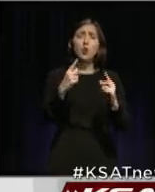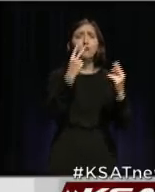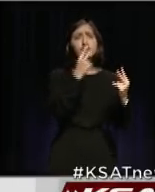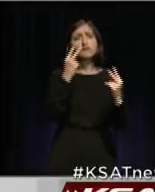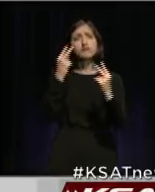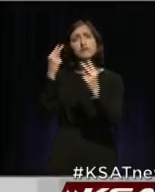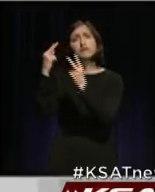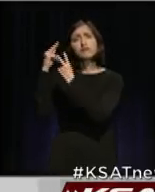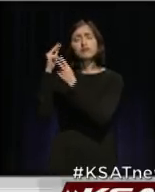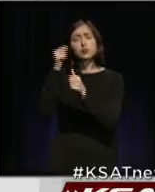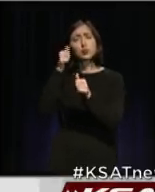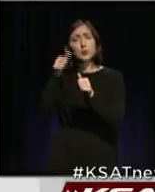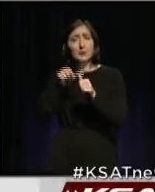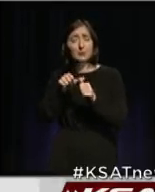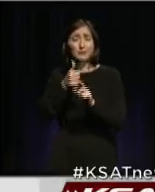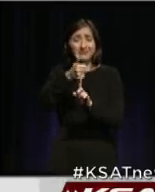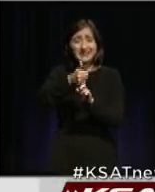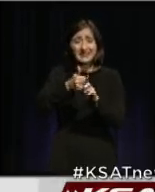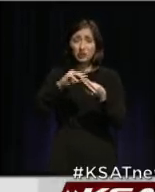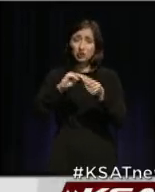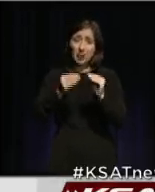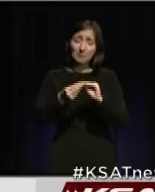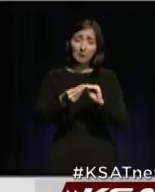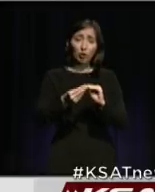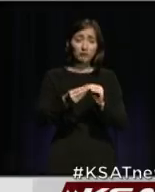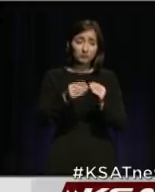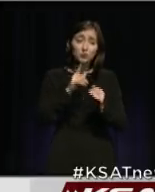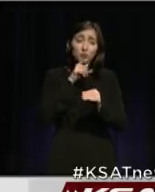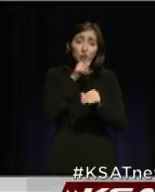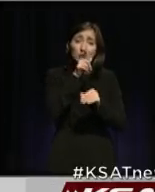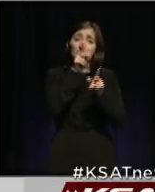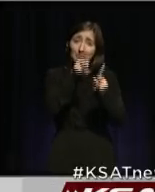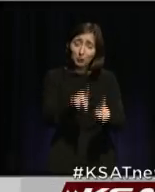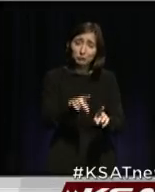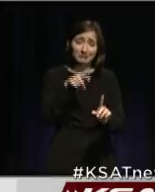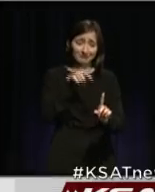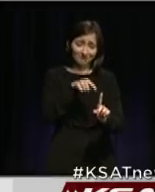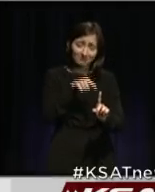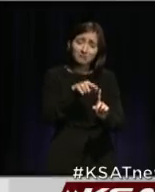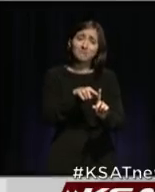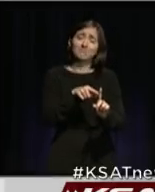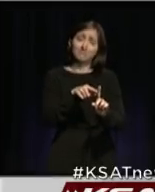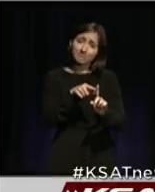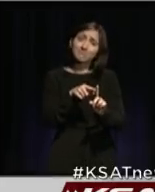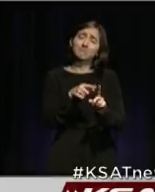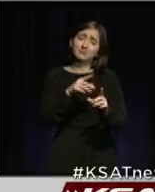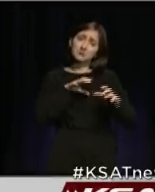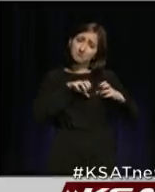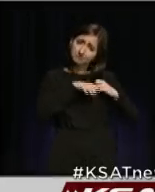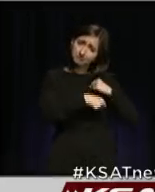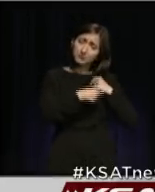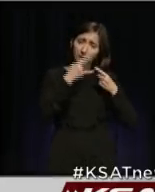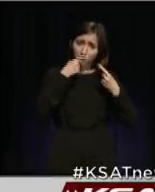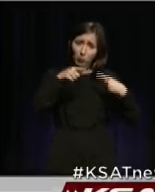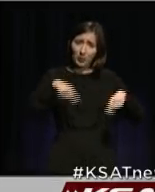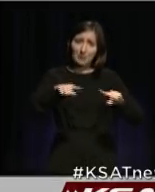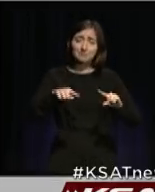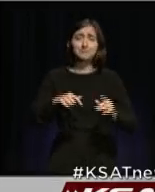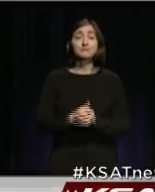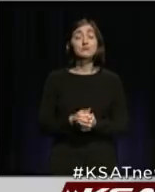numbers that we report is a loved one that we've lost and we continue to mourn for. Over in our hospitals, we're seeing more